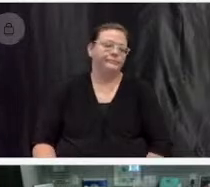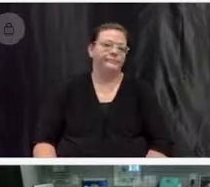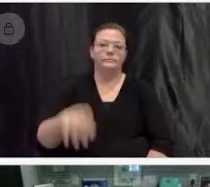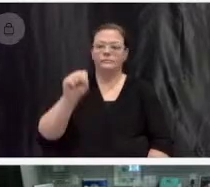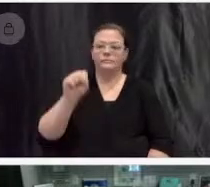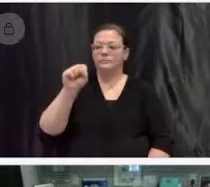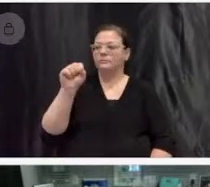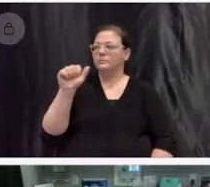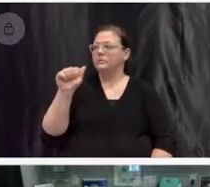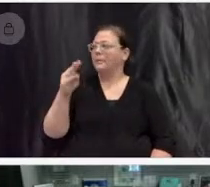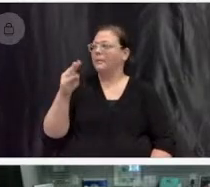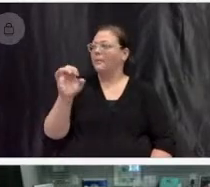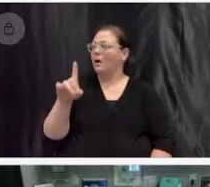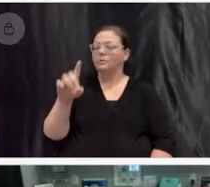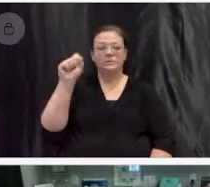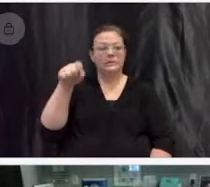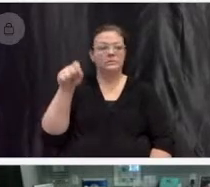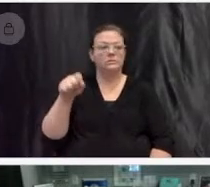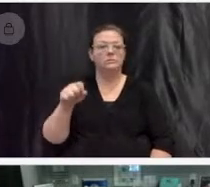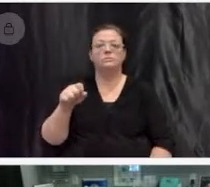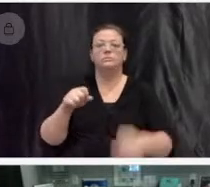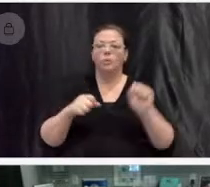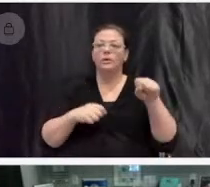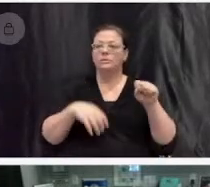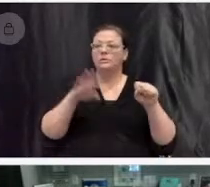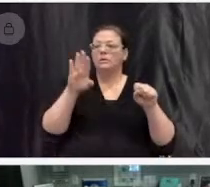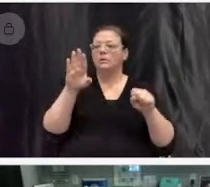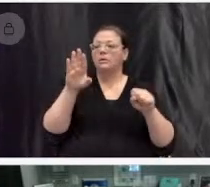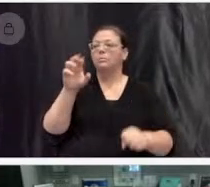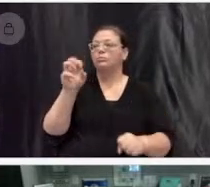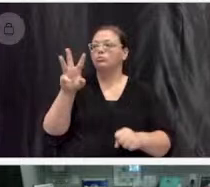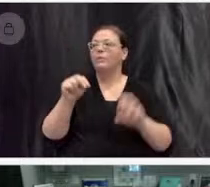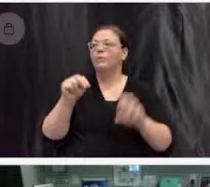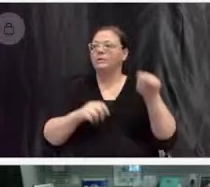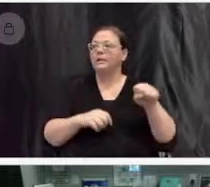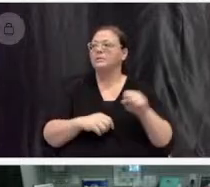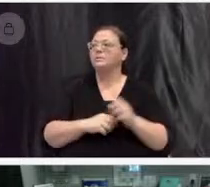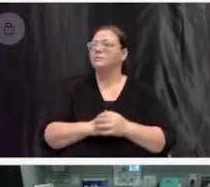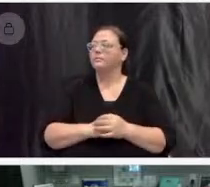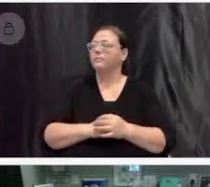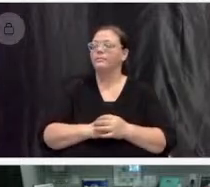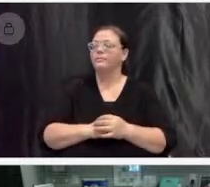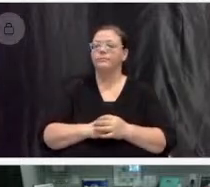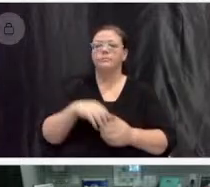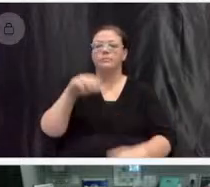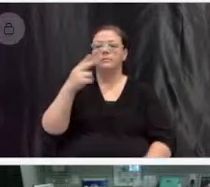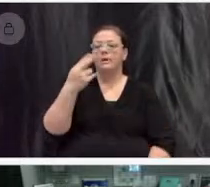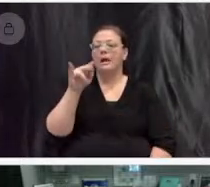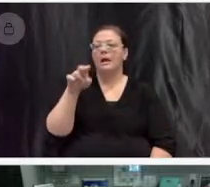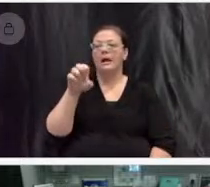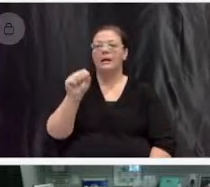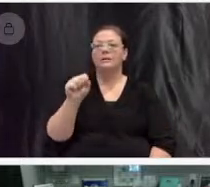Samad, Yes. Brown, Yes. Haynes,